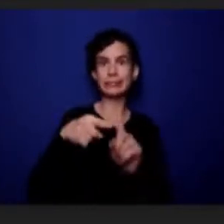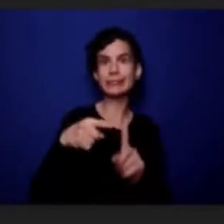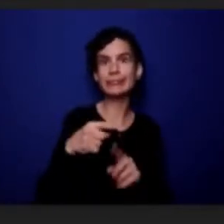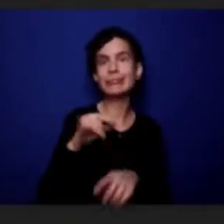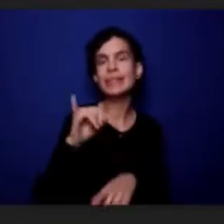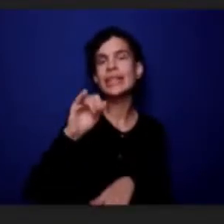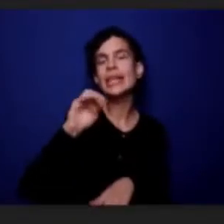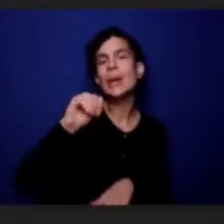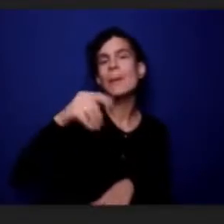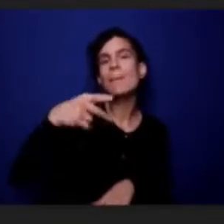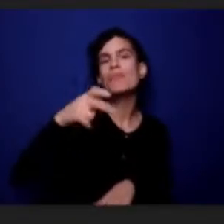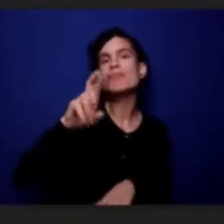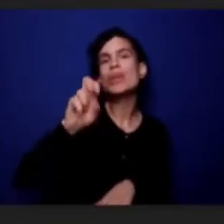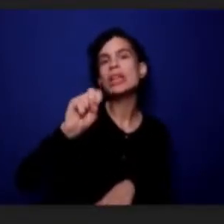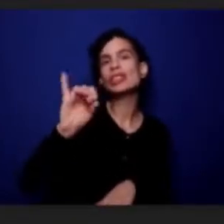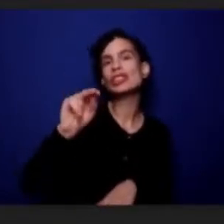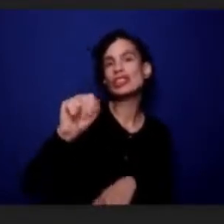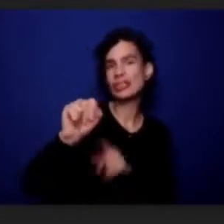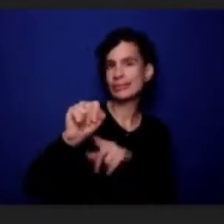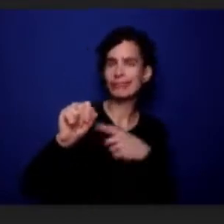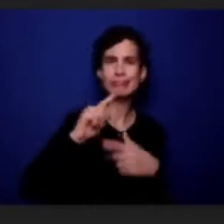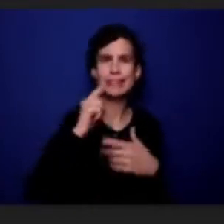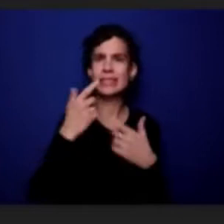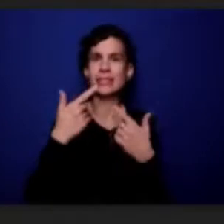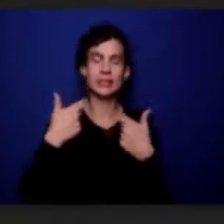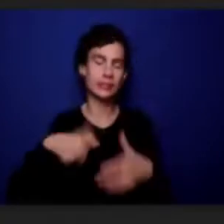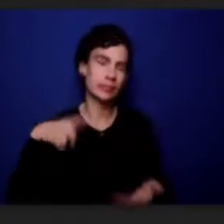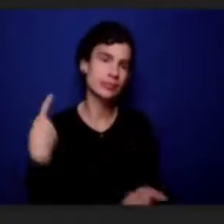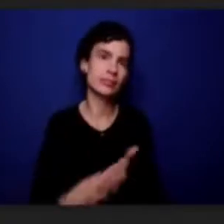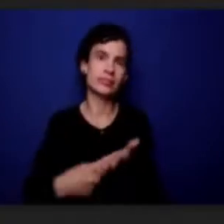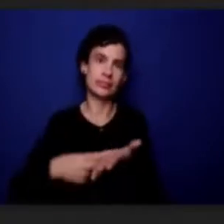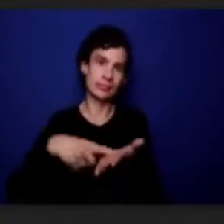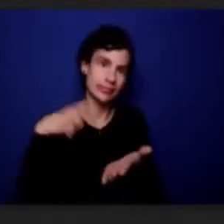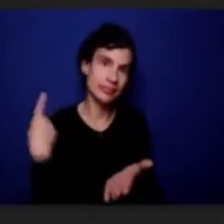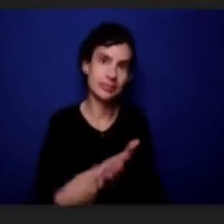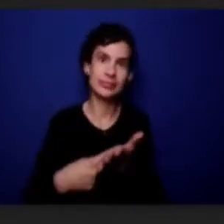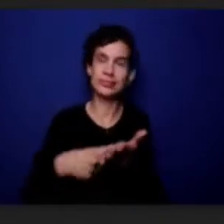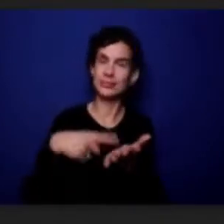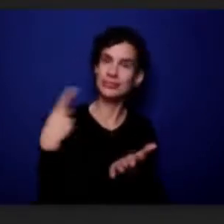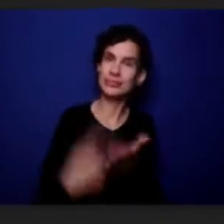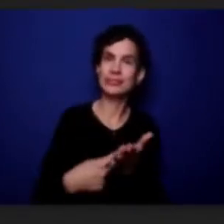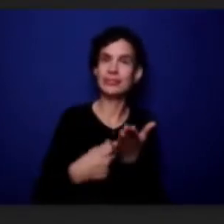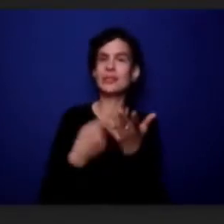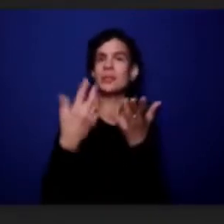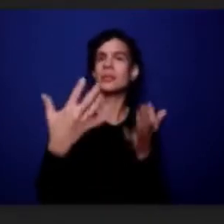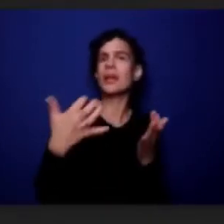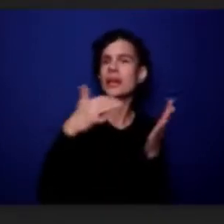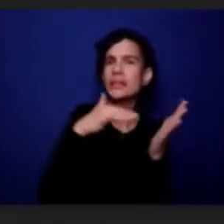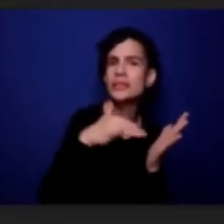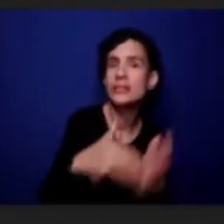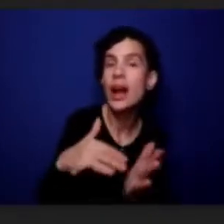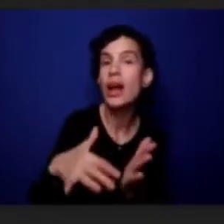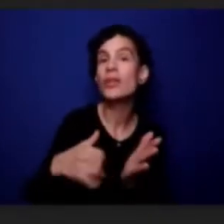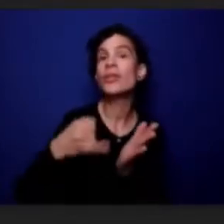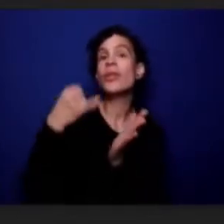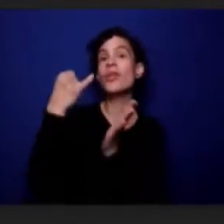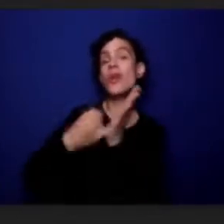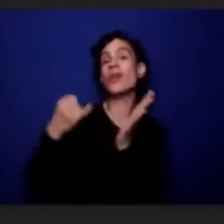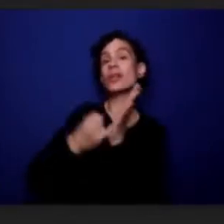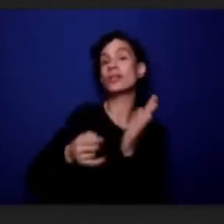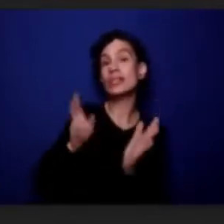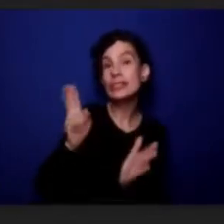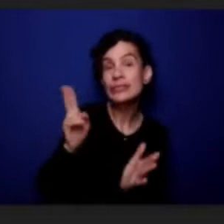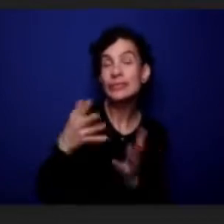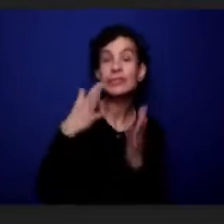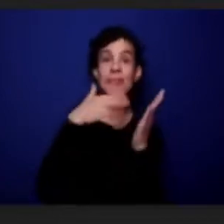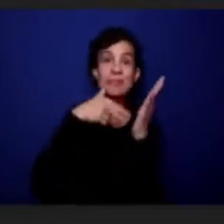looking at older artworks that have already been written about a lot. Like my thesis project is on the Impressionists, like talk about